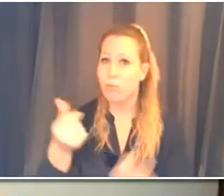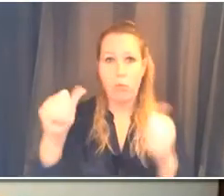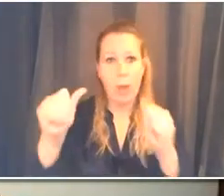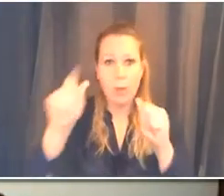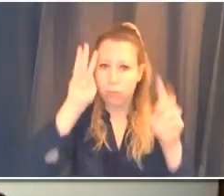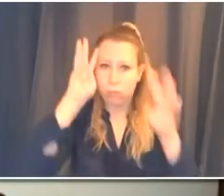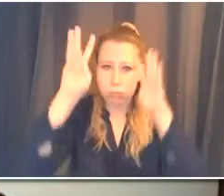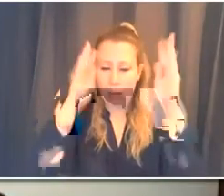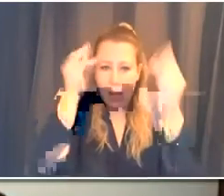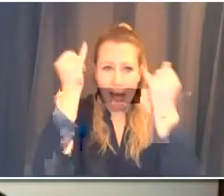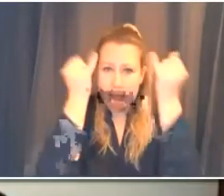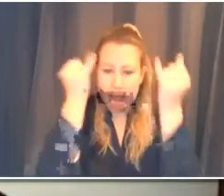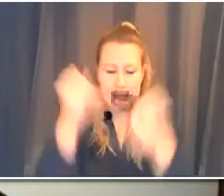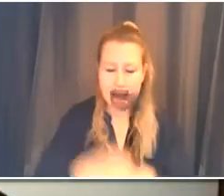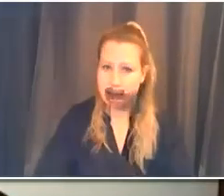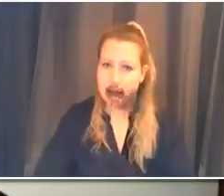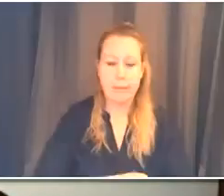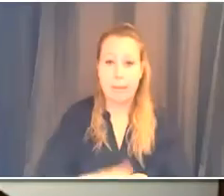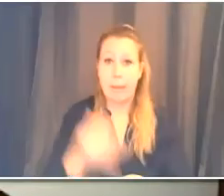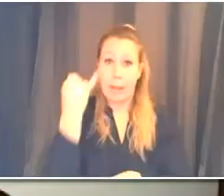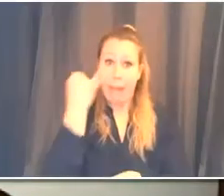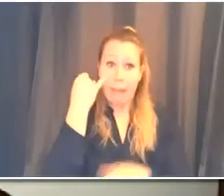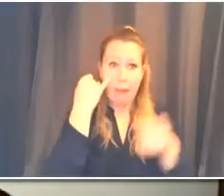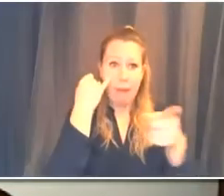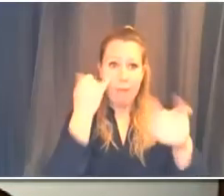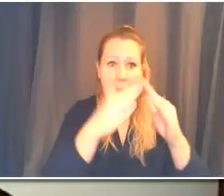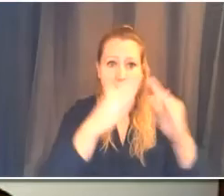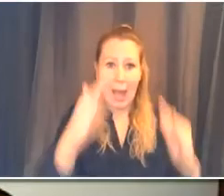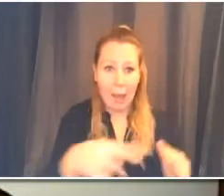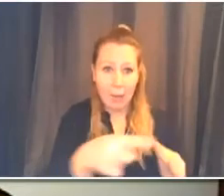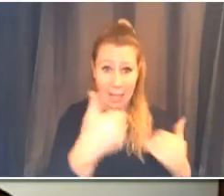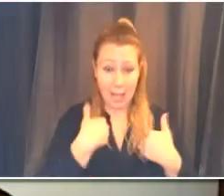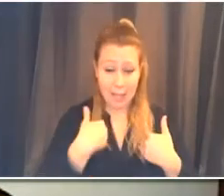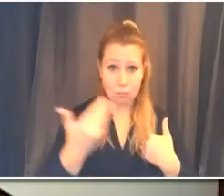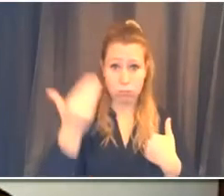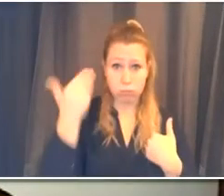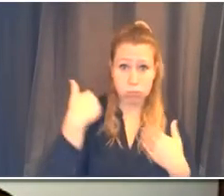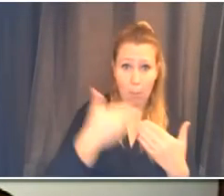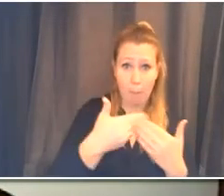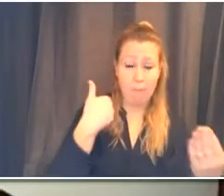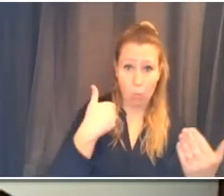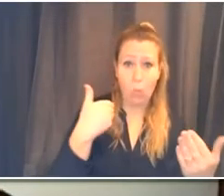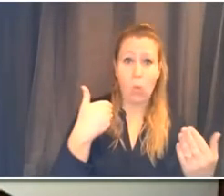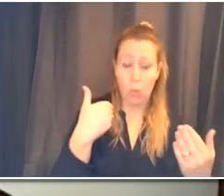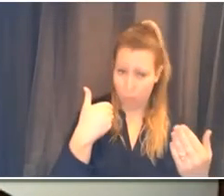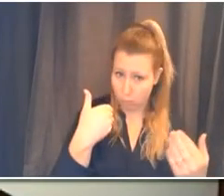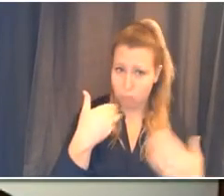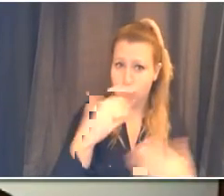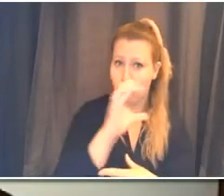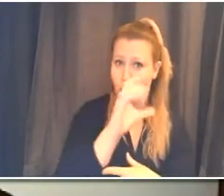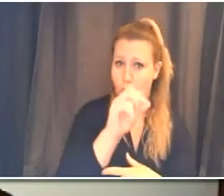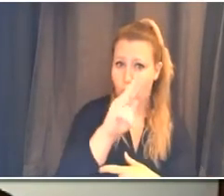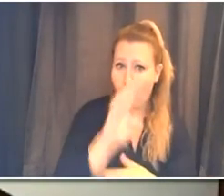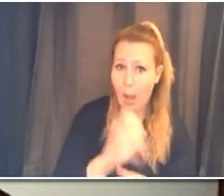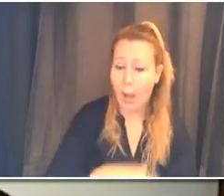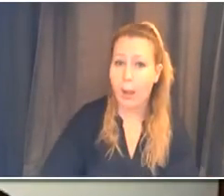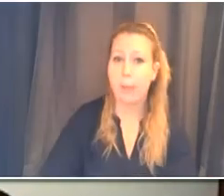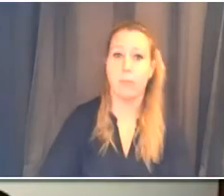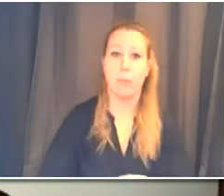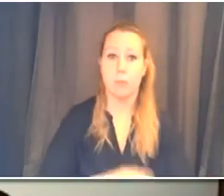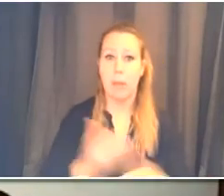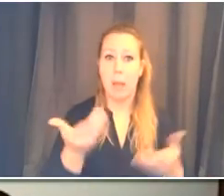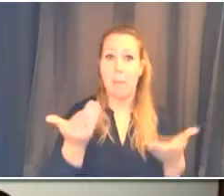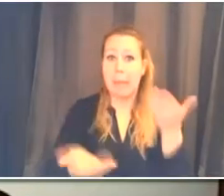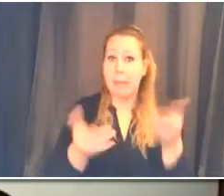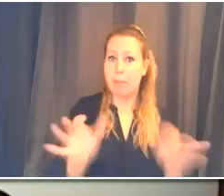multiple uh misdemeanor felony assaults um or that uh the offender might have gotten